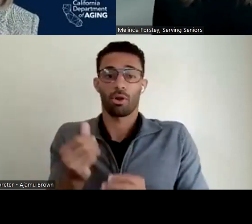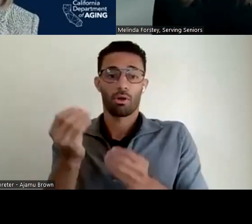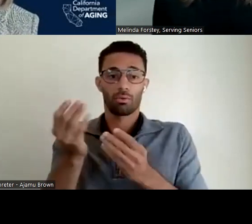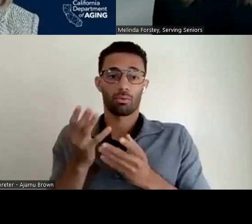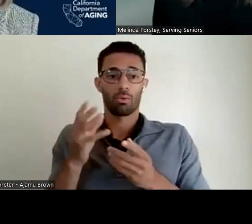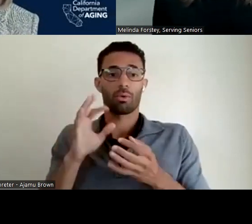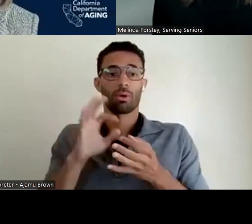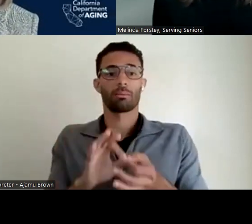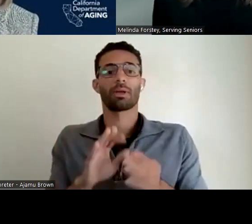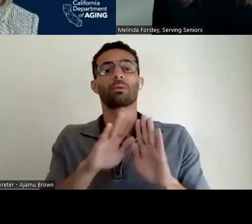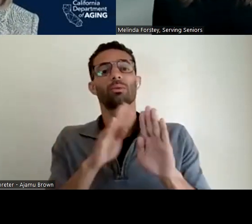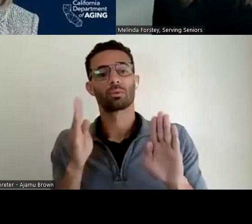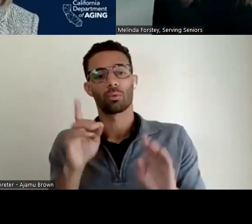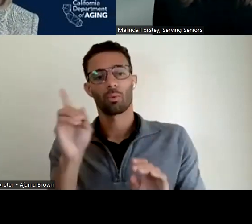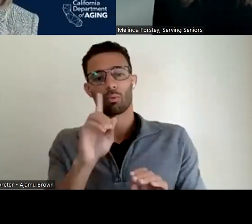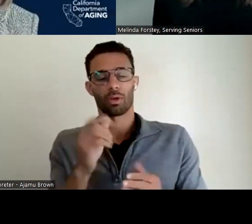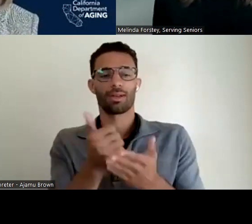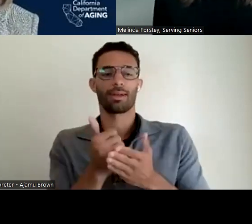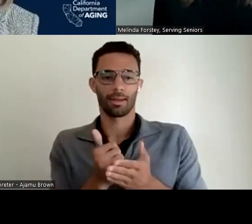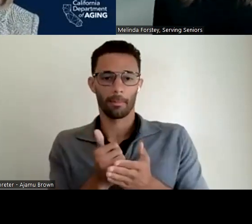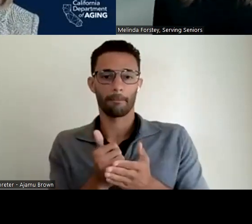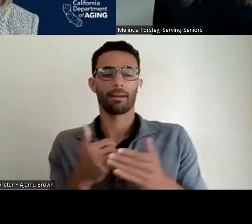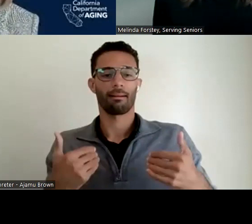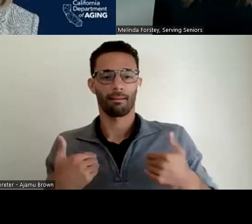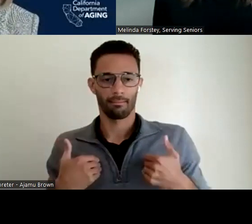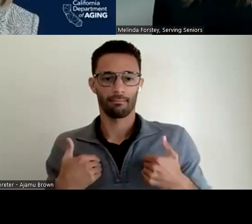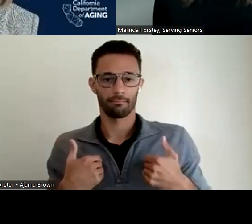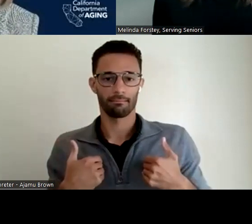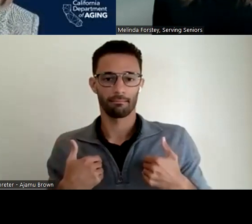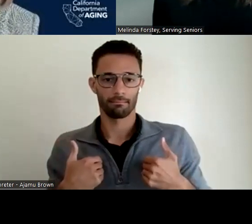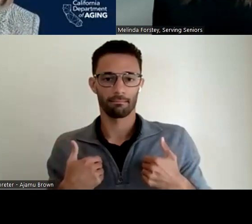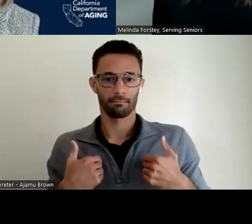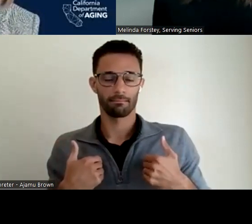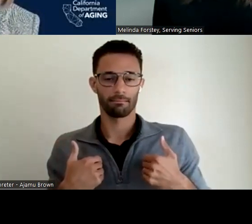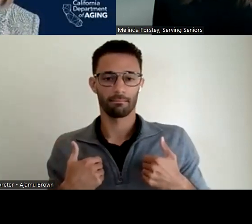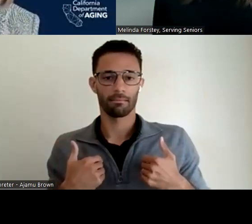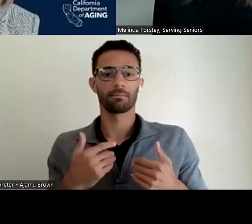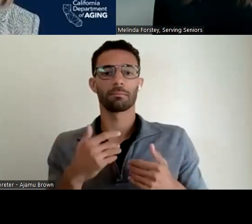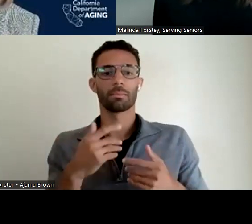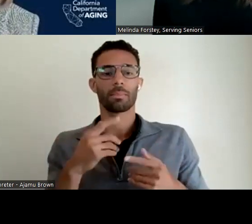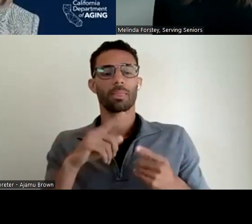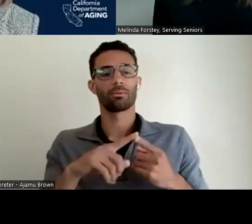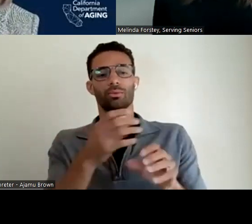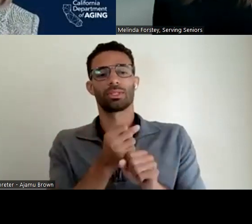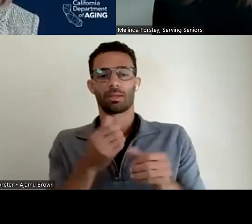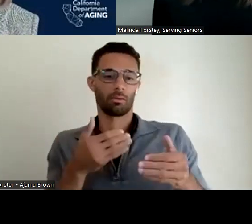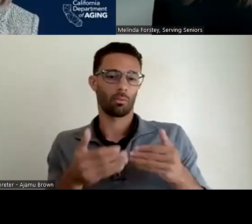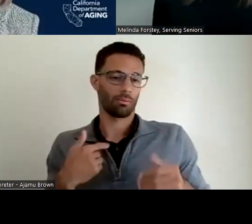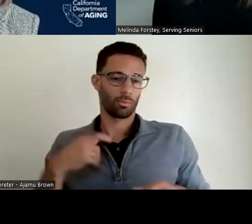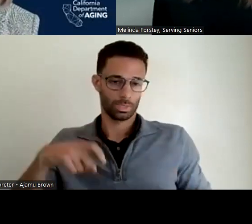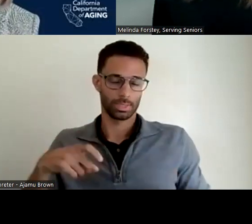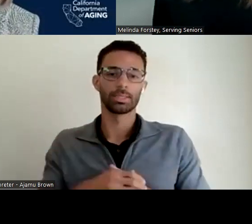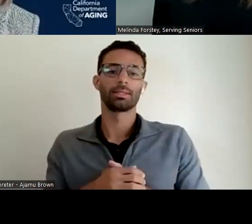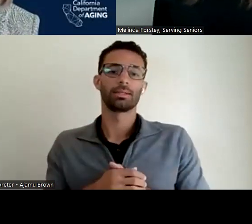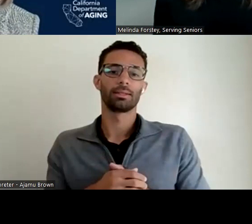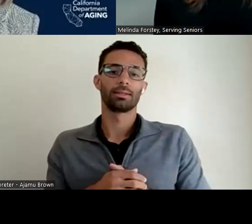that actually can help us with additional help to get whatever it is that we need. And I think as